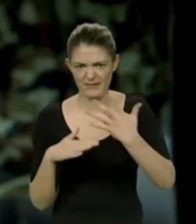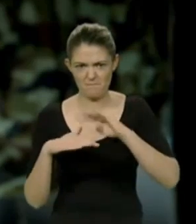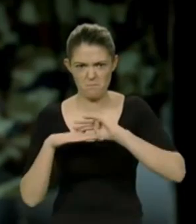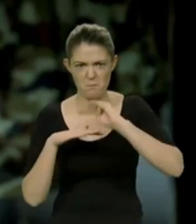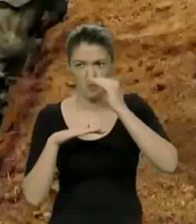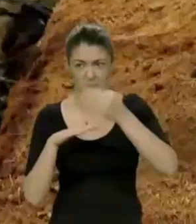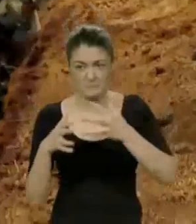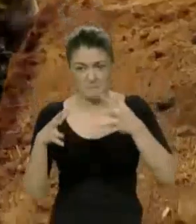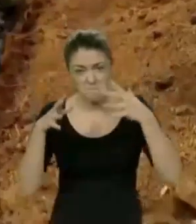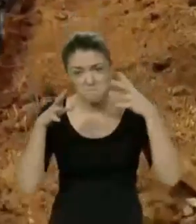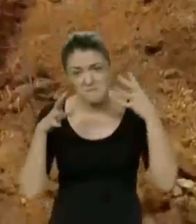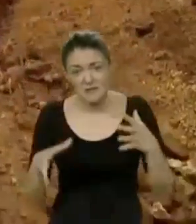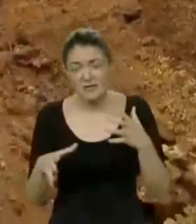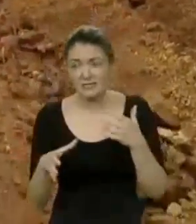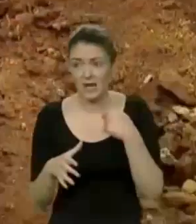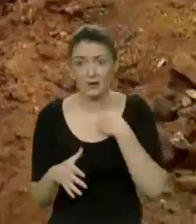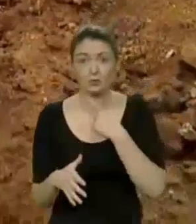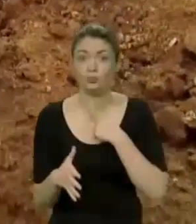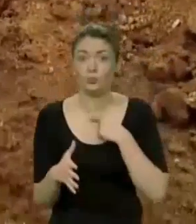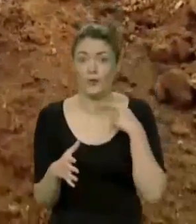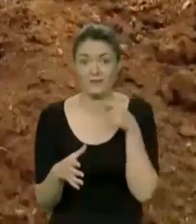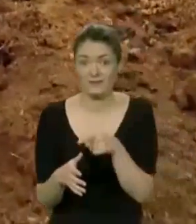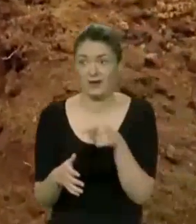boulder, massive. Oh, I swear